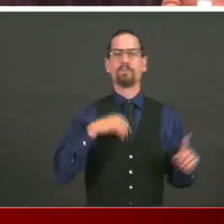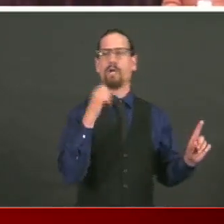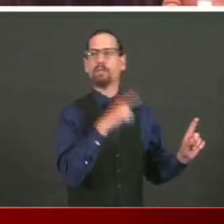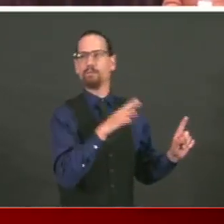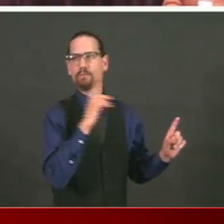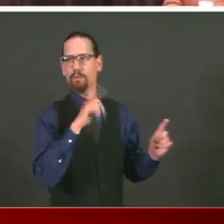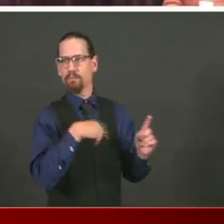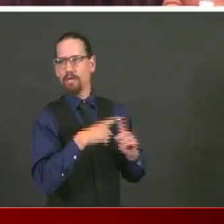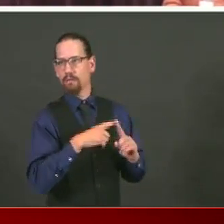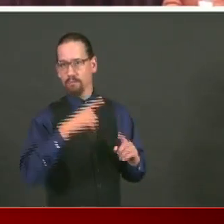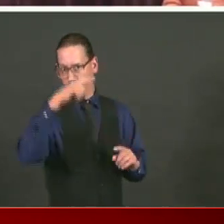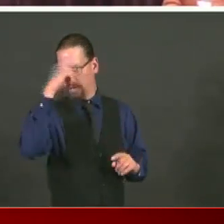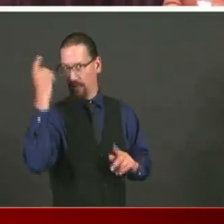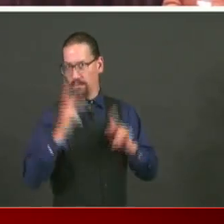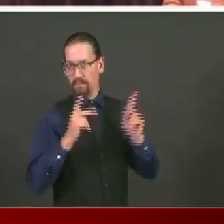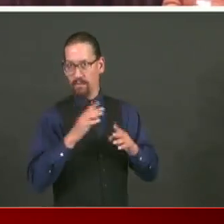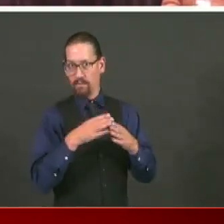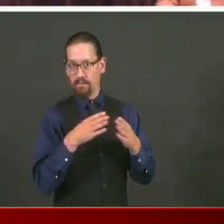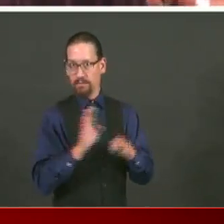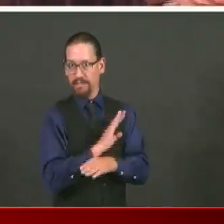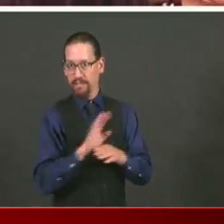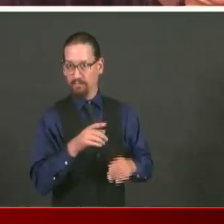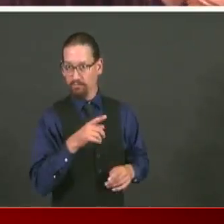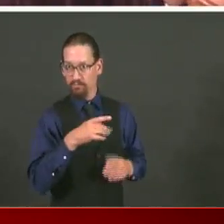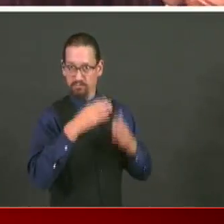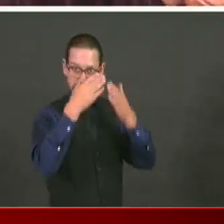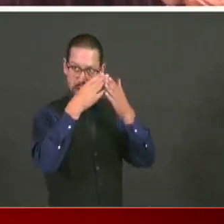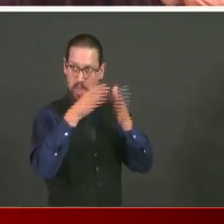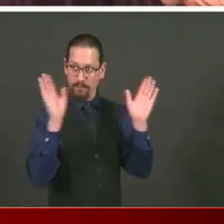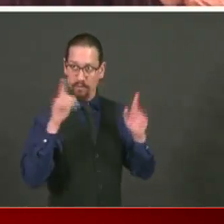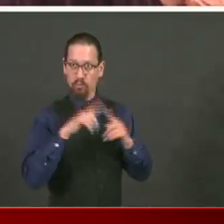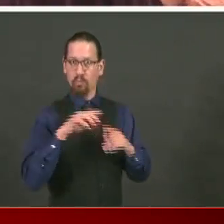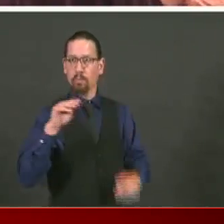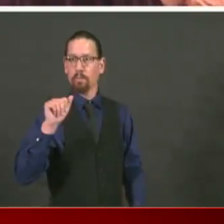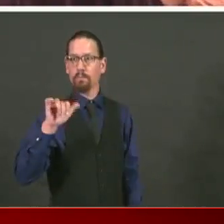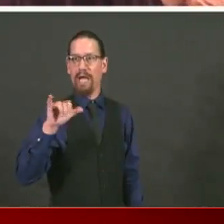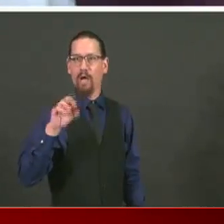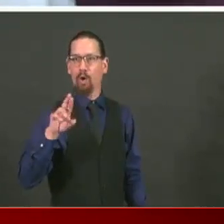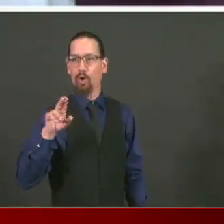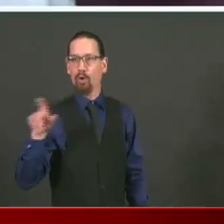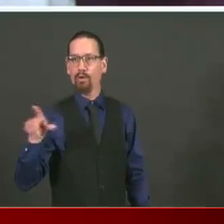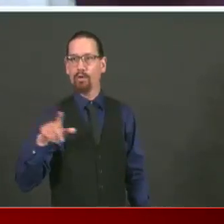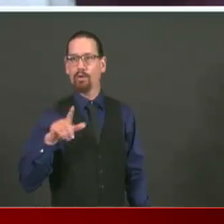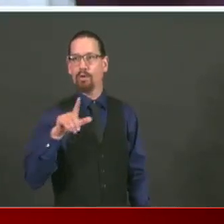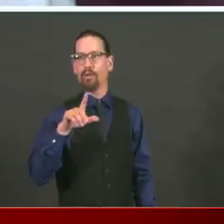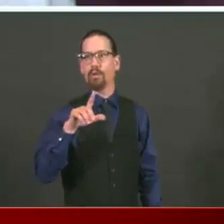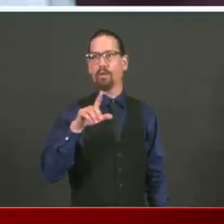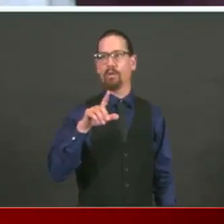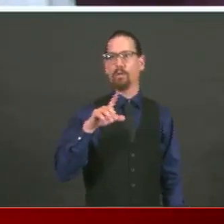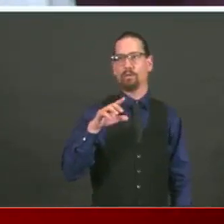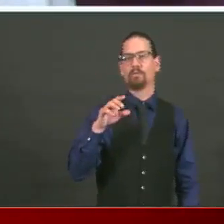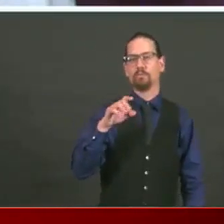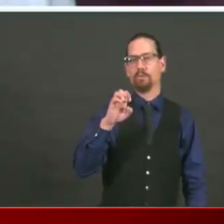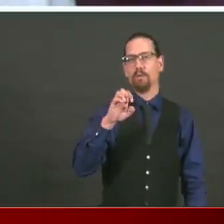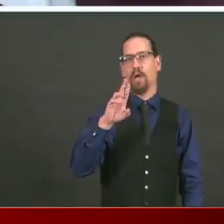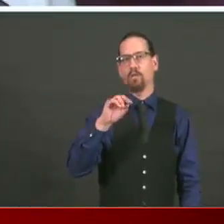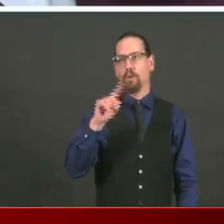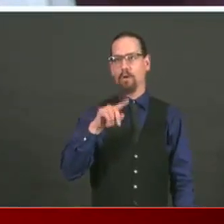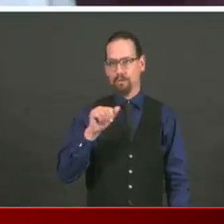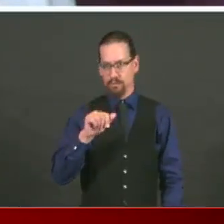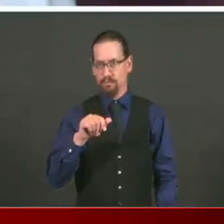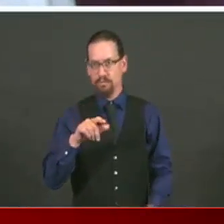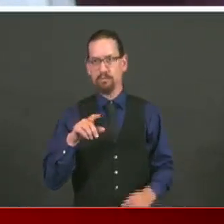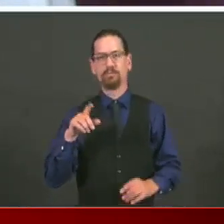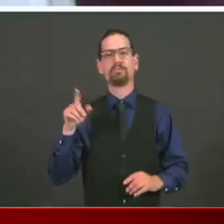you open to the concept that Mayor Lorzer announced, which is reparations? I just have to hear more about the plan. I'm not familiar precisely with his plan,